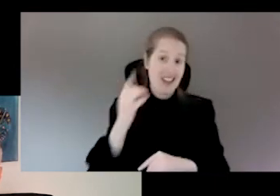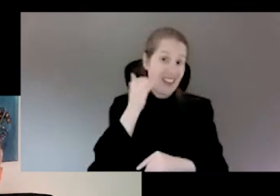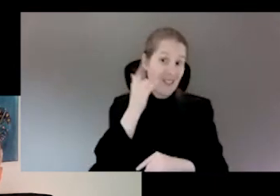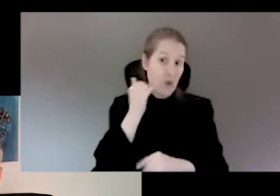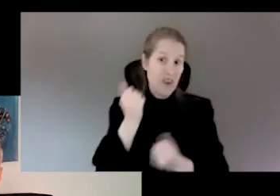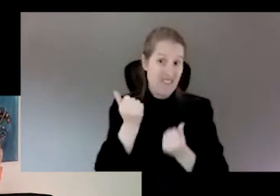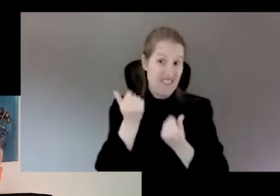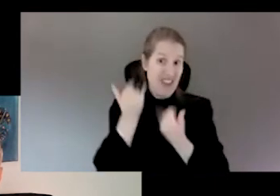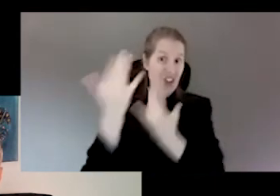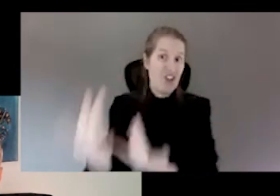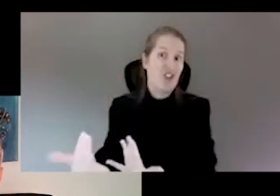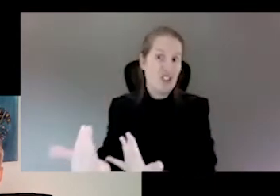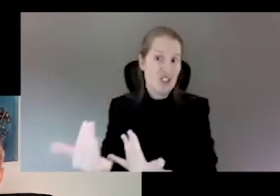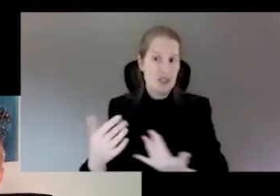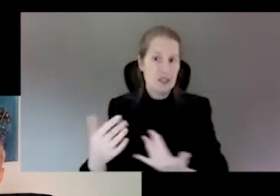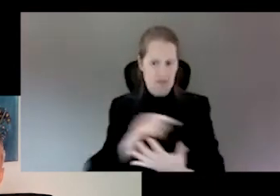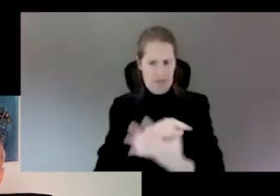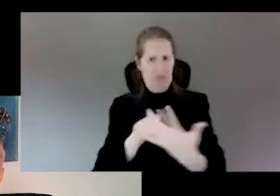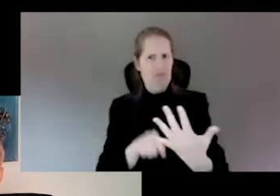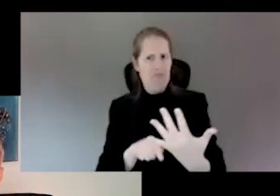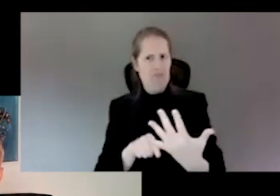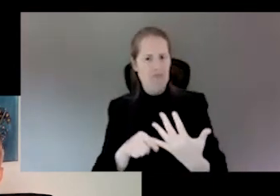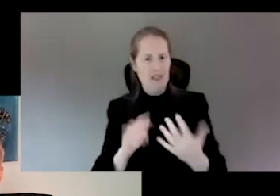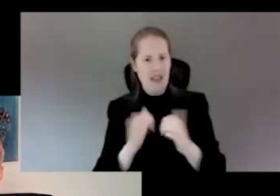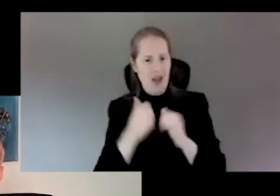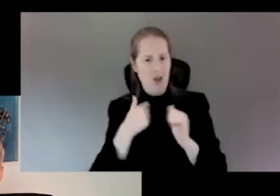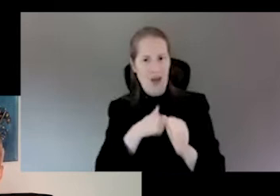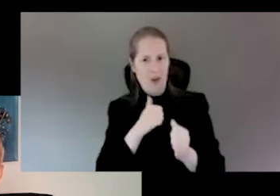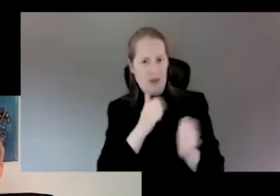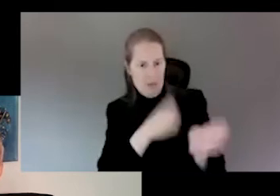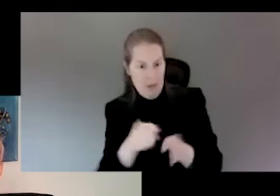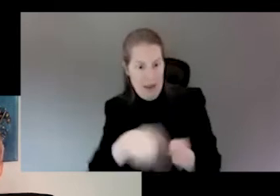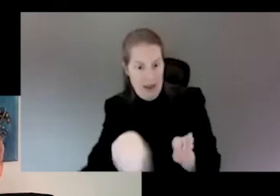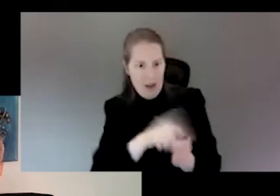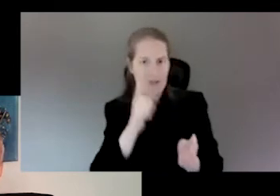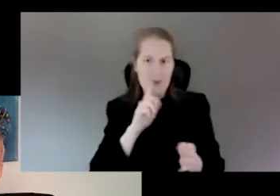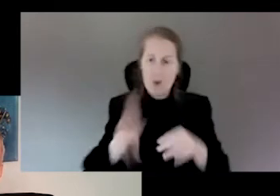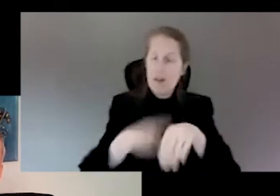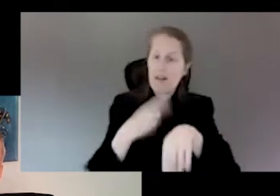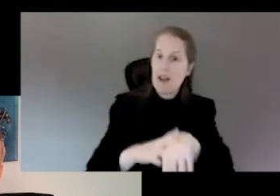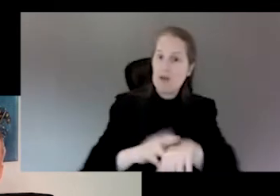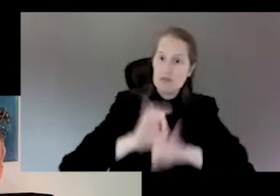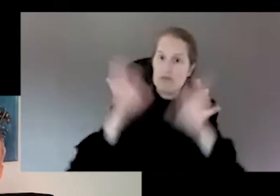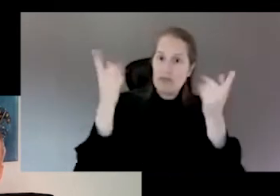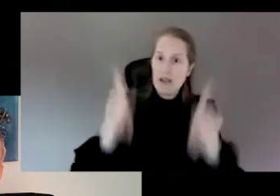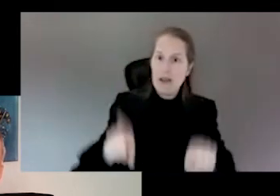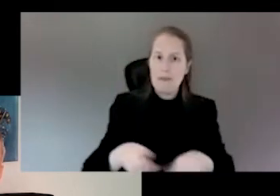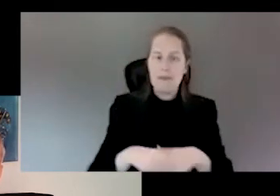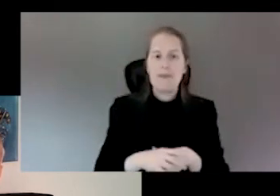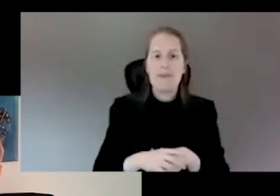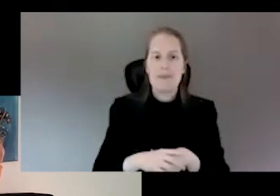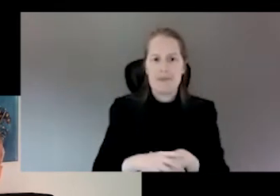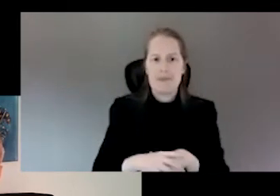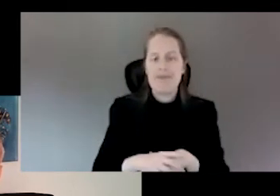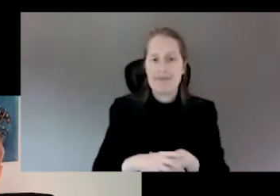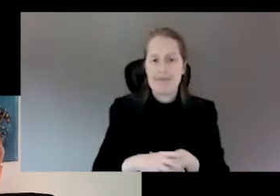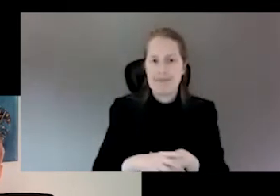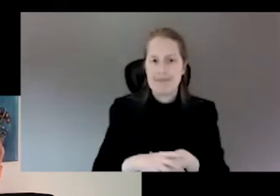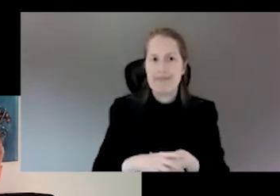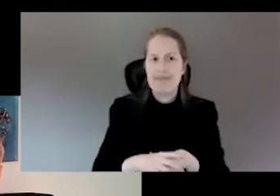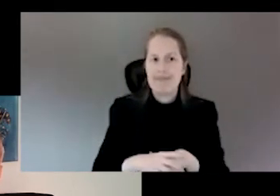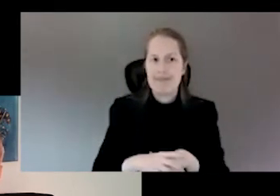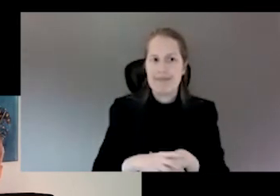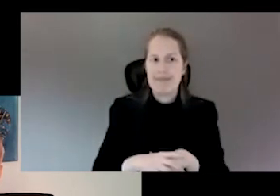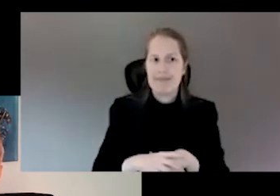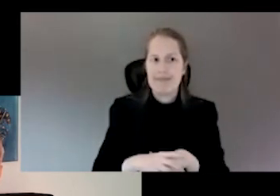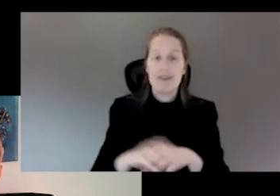help folks get prepared for natural disasters? These are all things that obviously this group